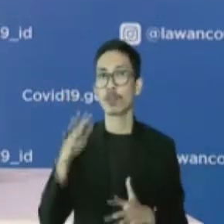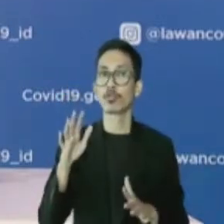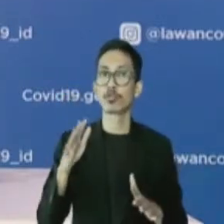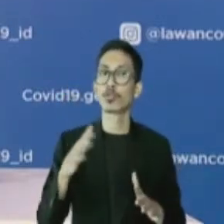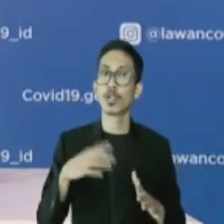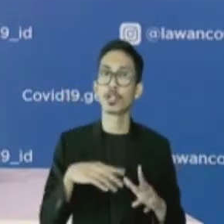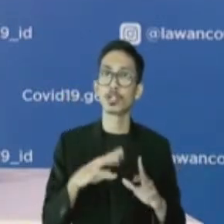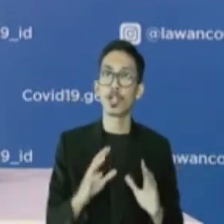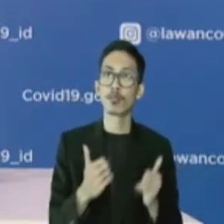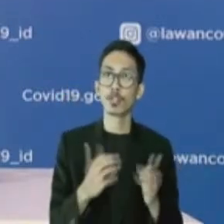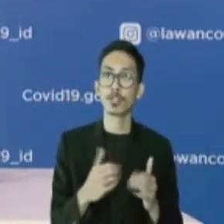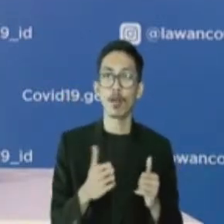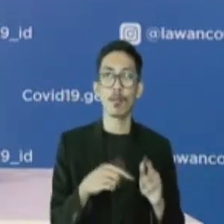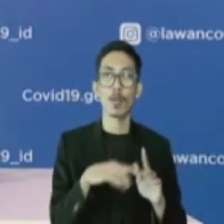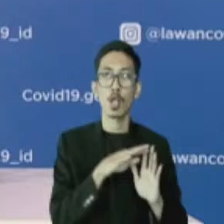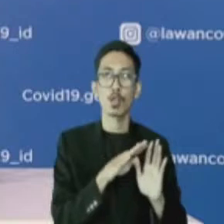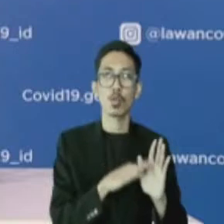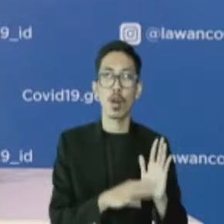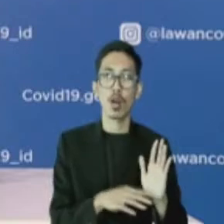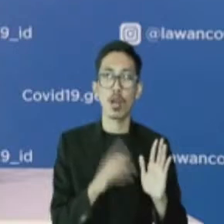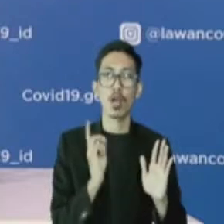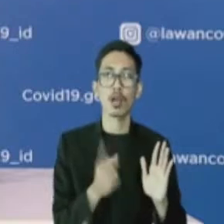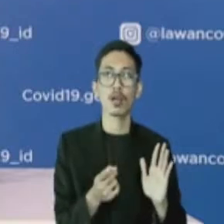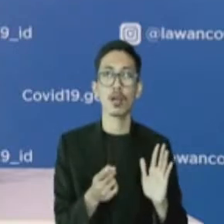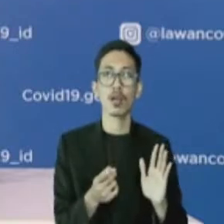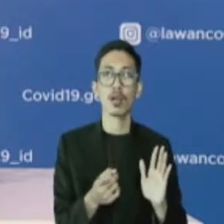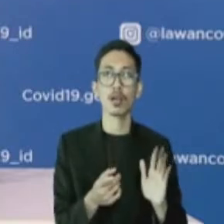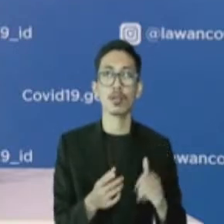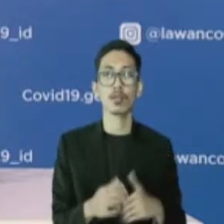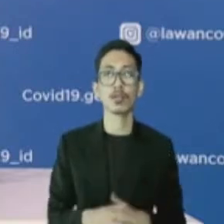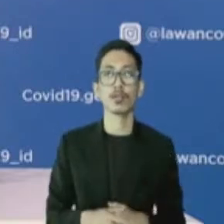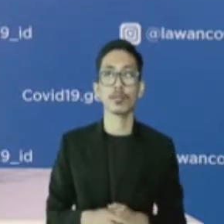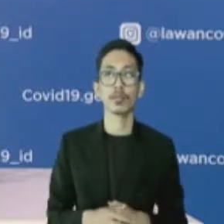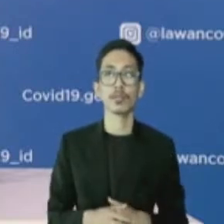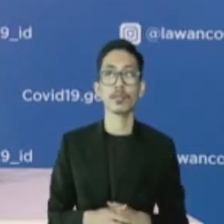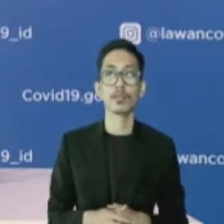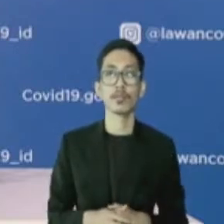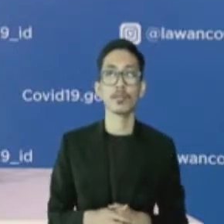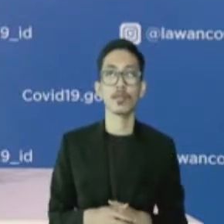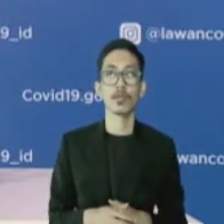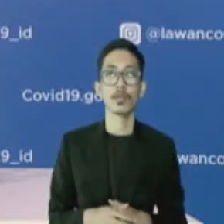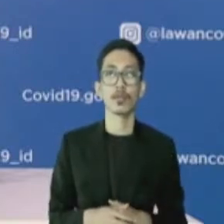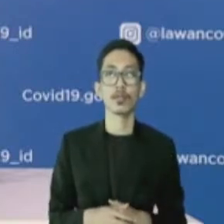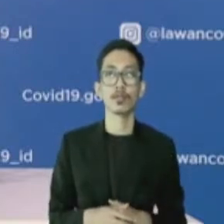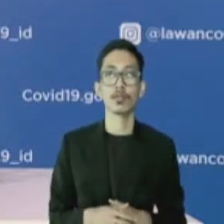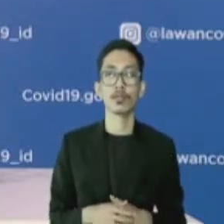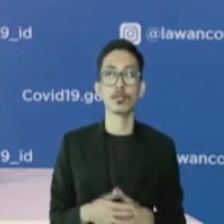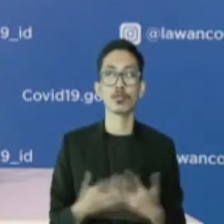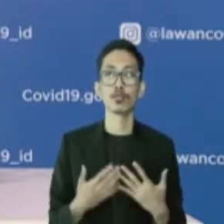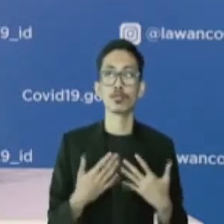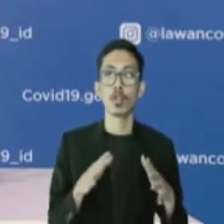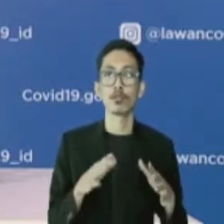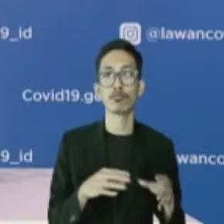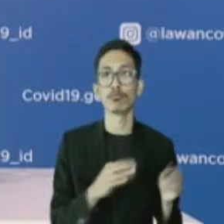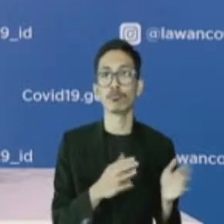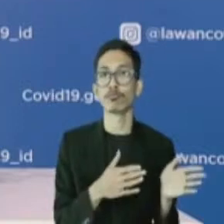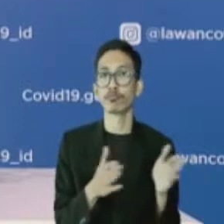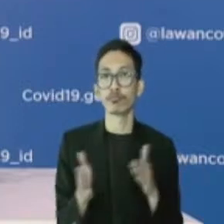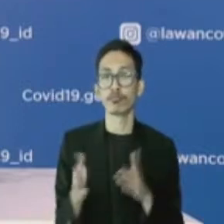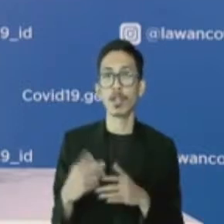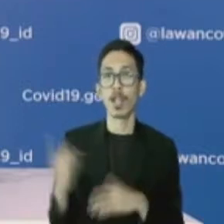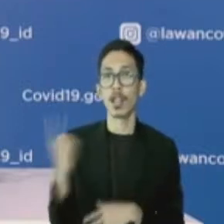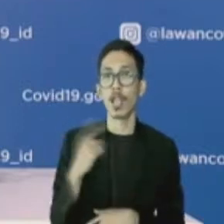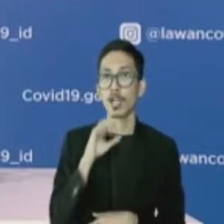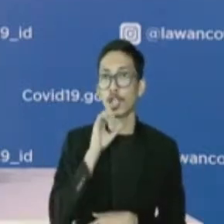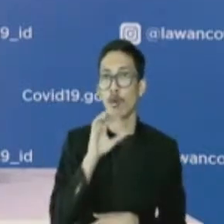better. With this, I conclude my presentations and we shall move to media Q&A sessions. Thank you very